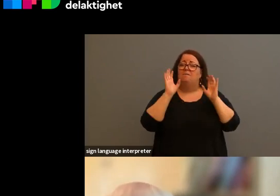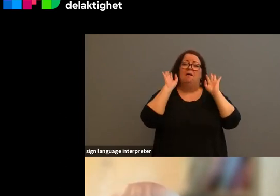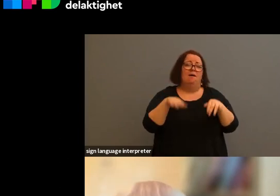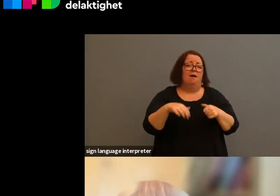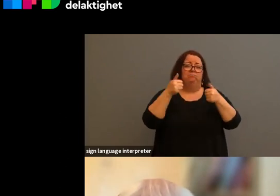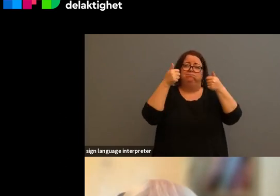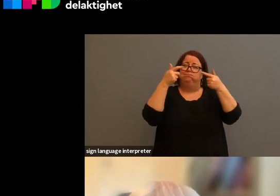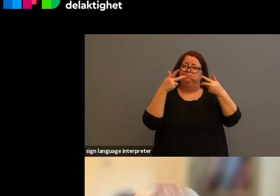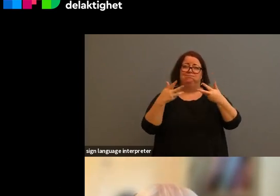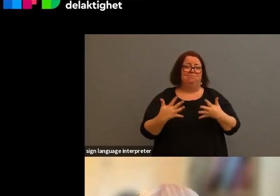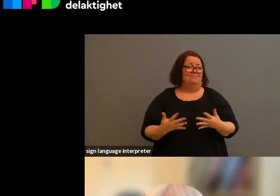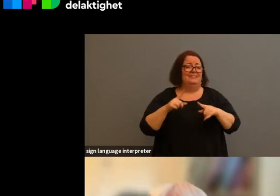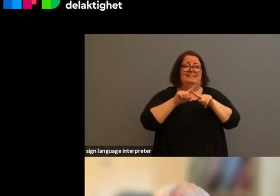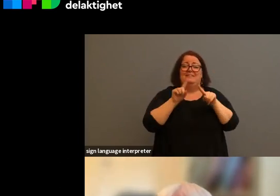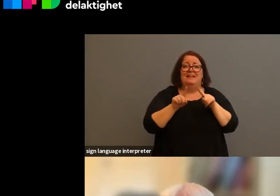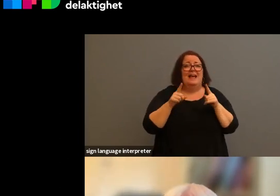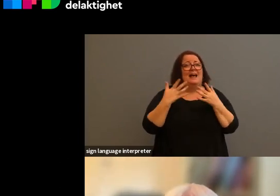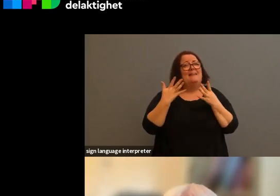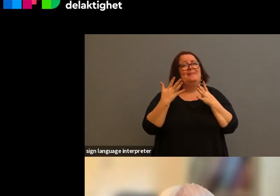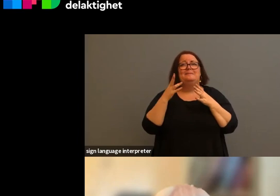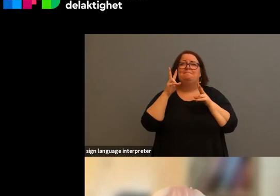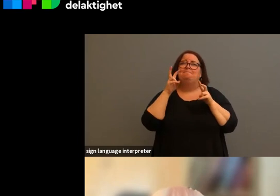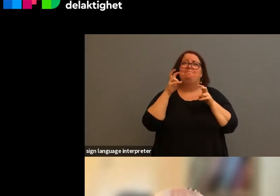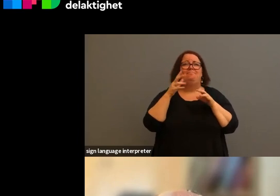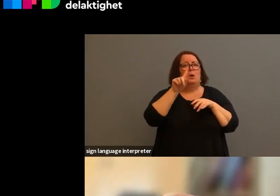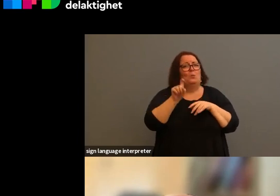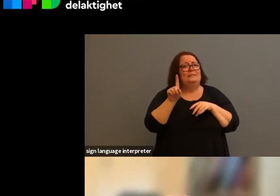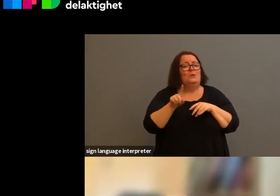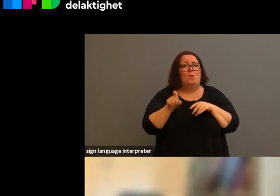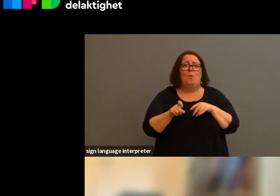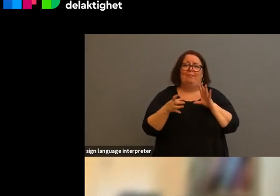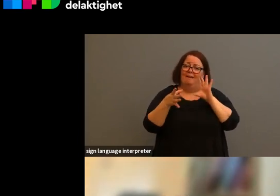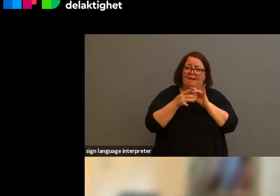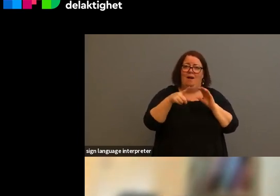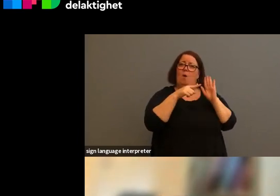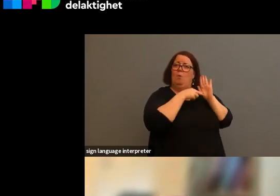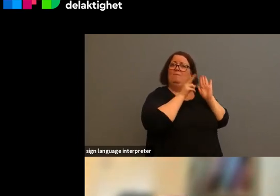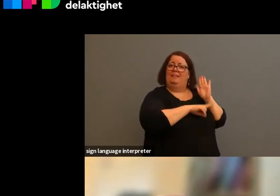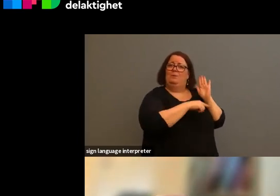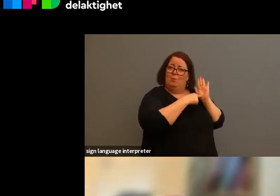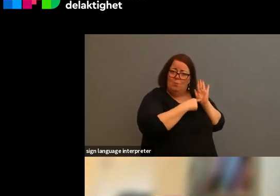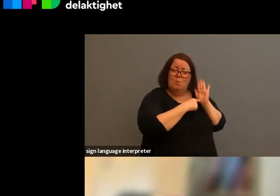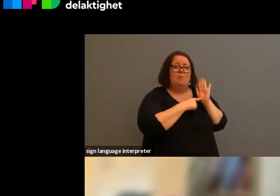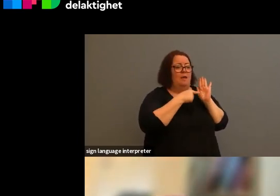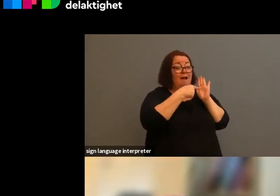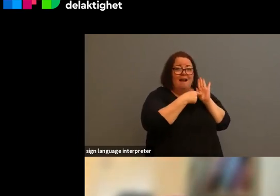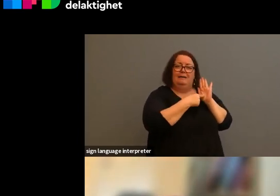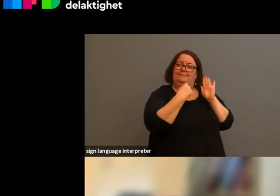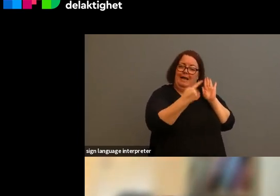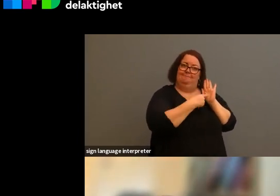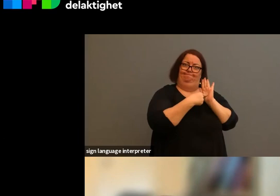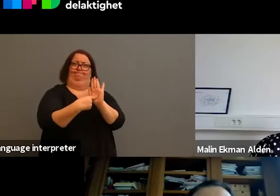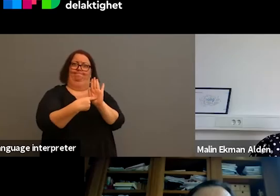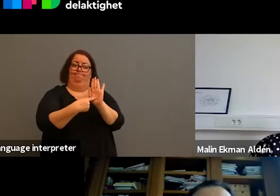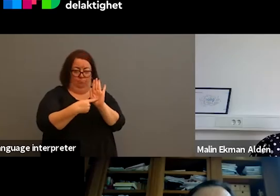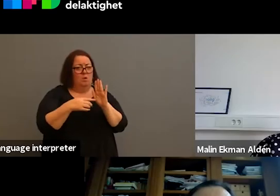it's really the same kind of entry point in the convention and in the sustainable development goals, that sustainability